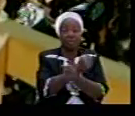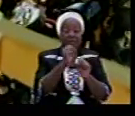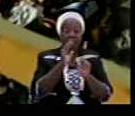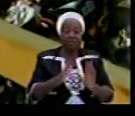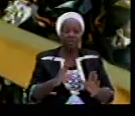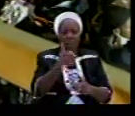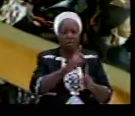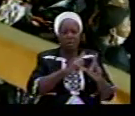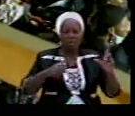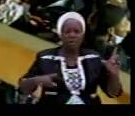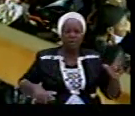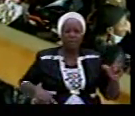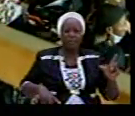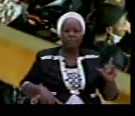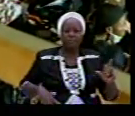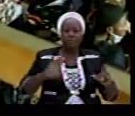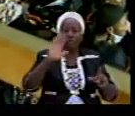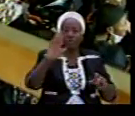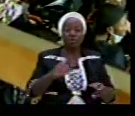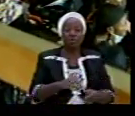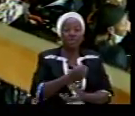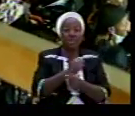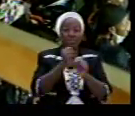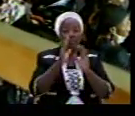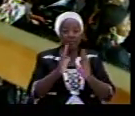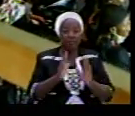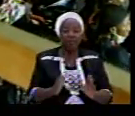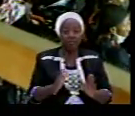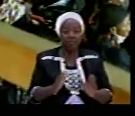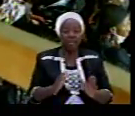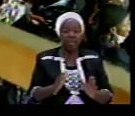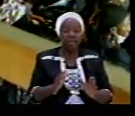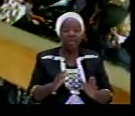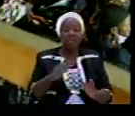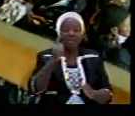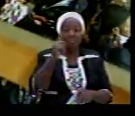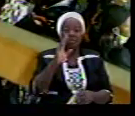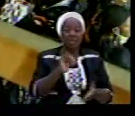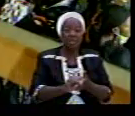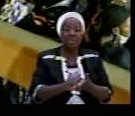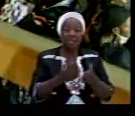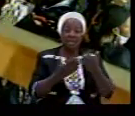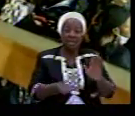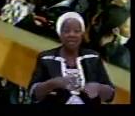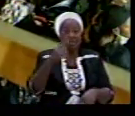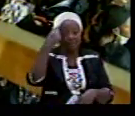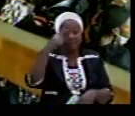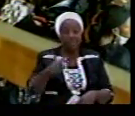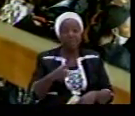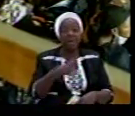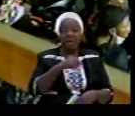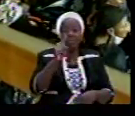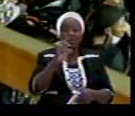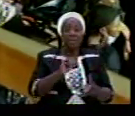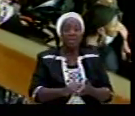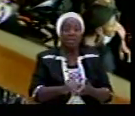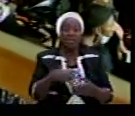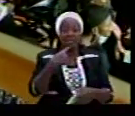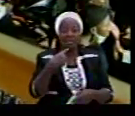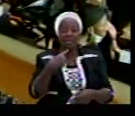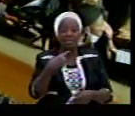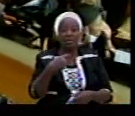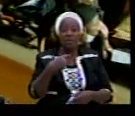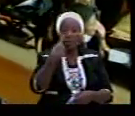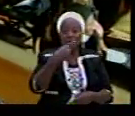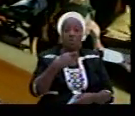Lord, your Redeemer, the one who died for you, and the one that said,